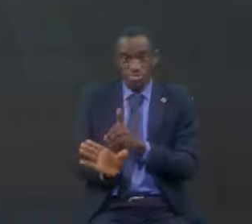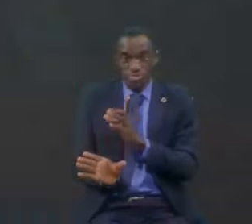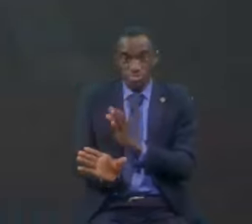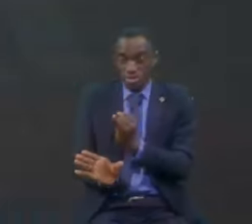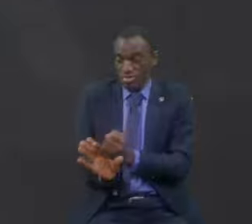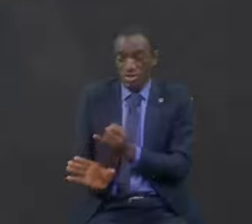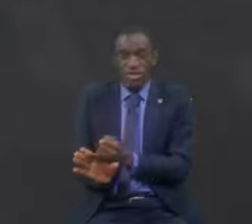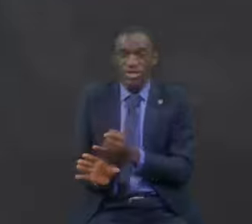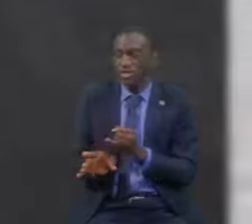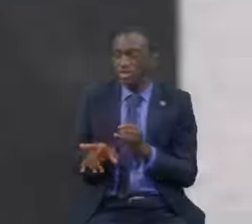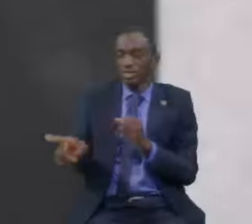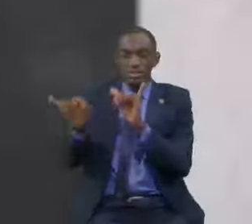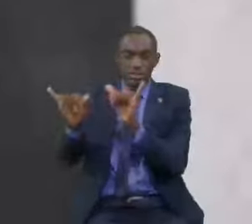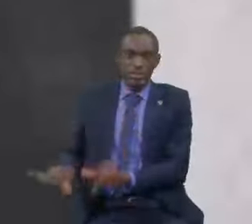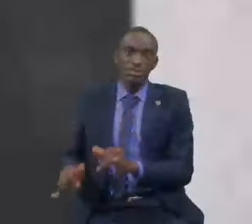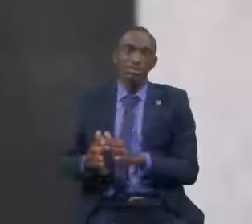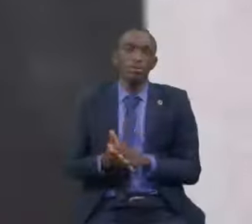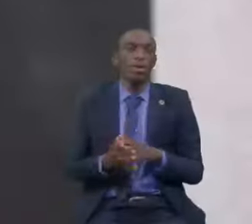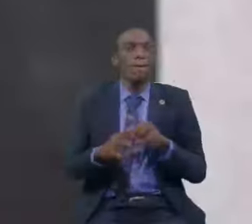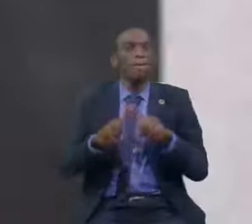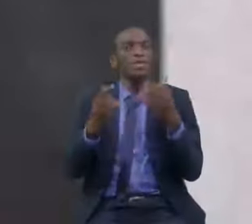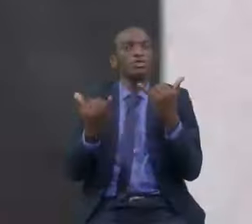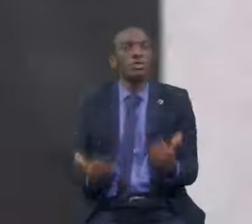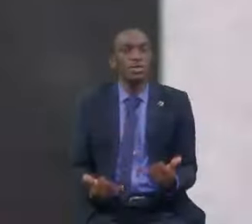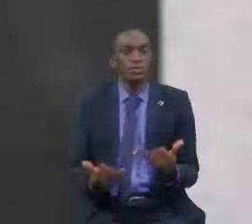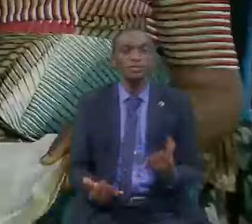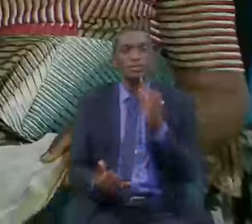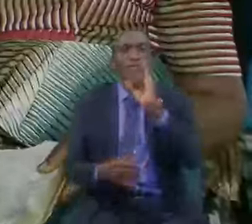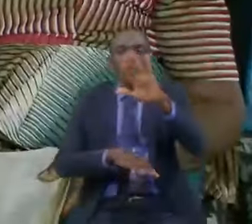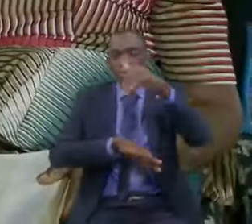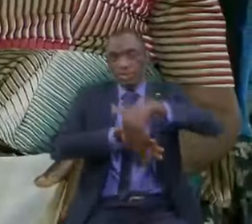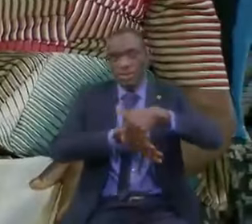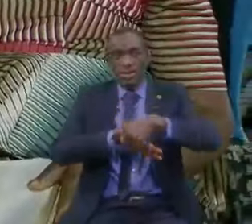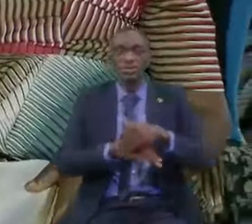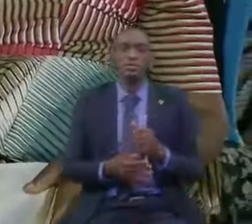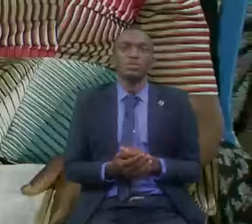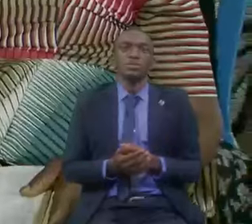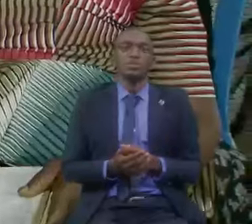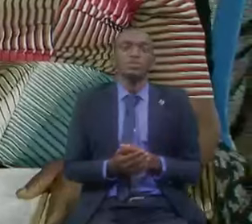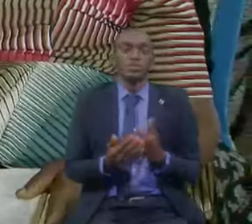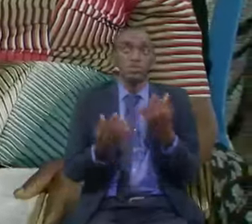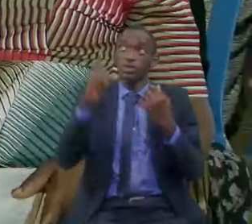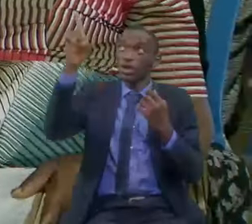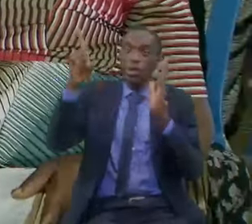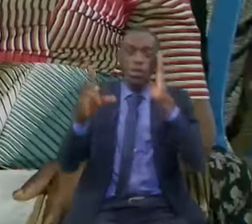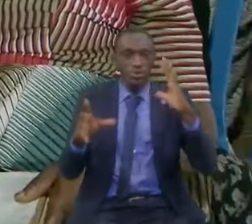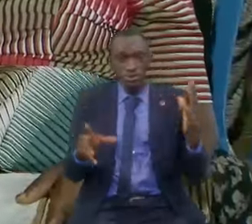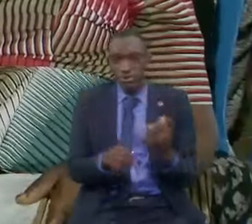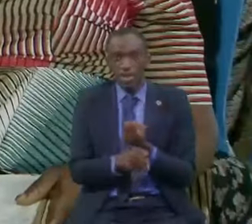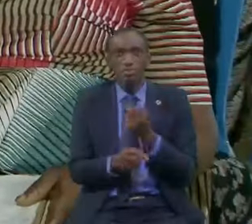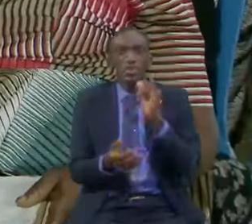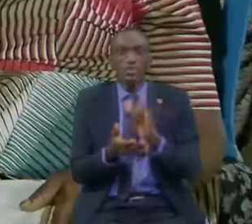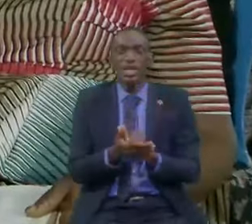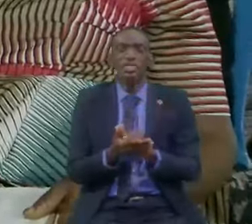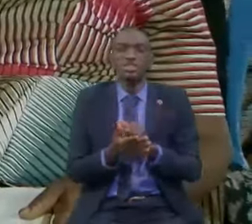stays but tonight is your night it will take that infirmity